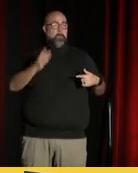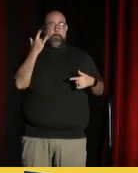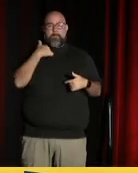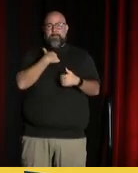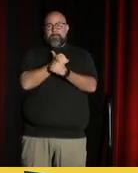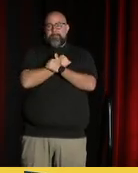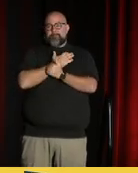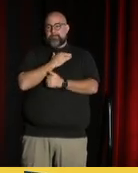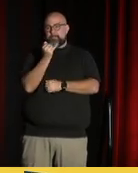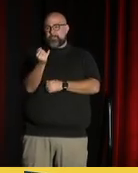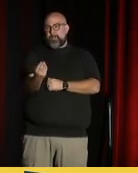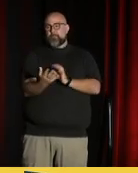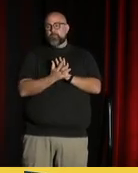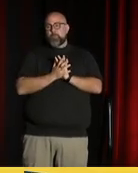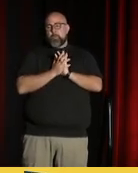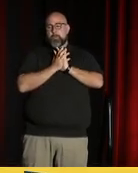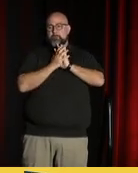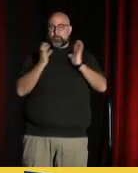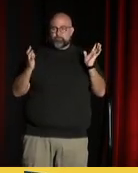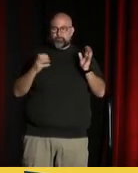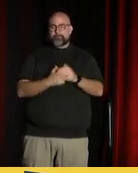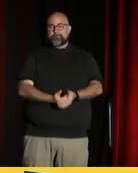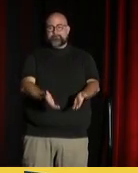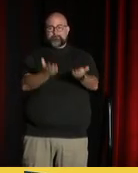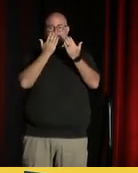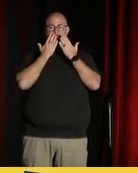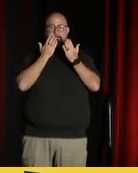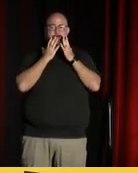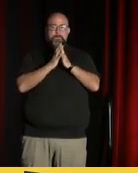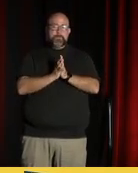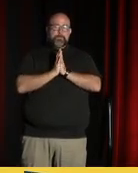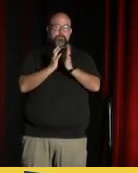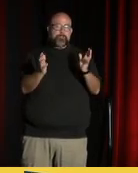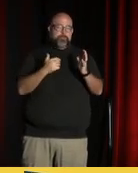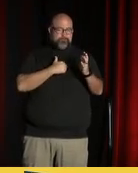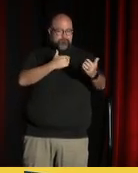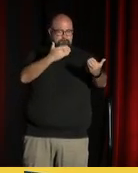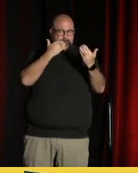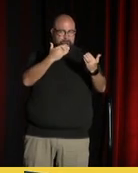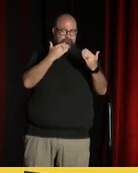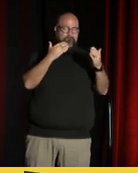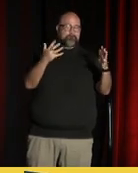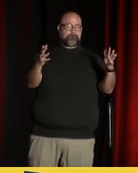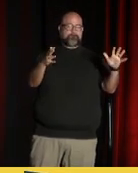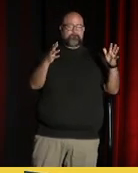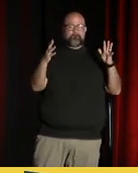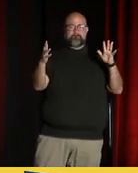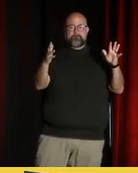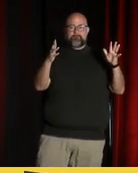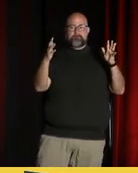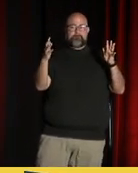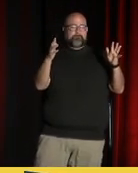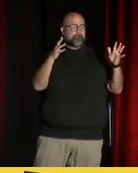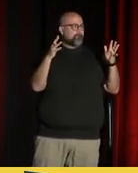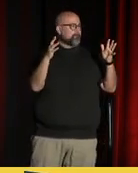my job so much. Thank you guys so much. Thank you. Thank you very